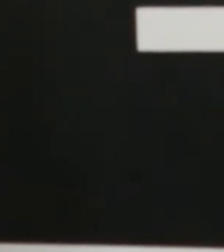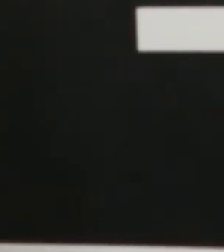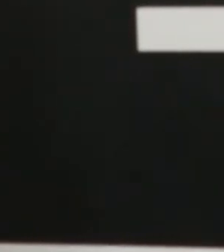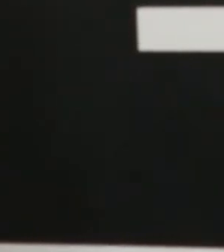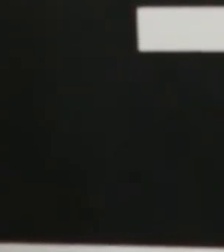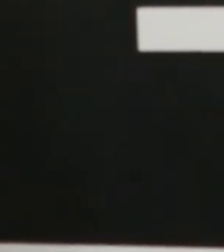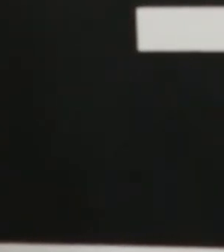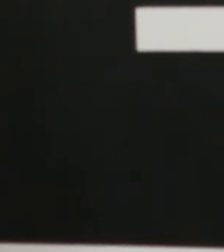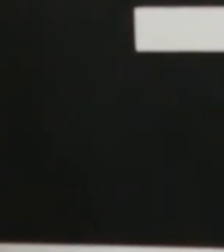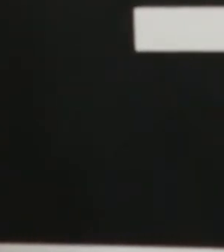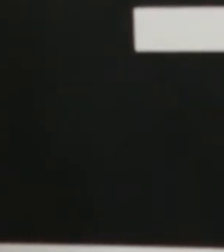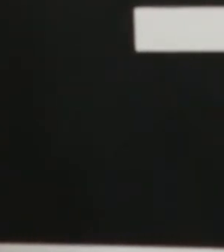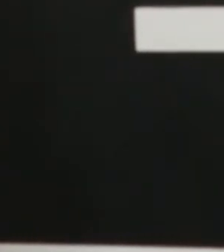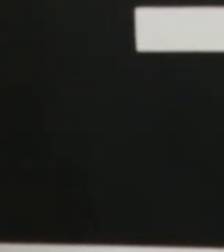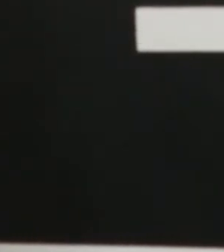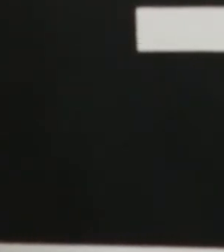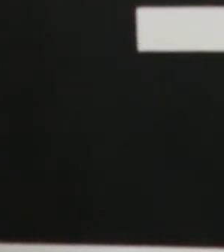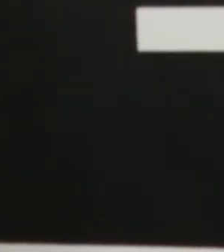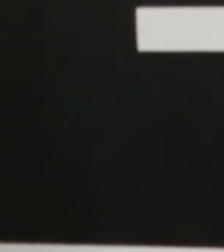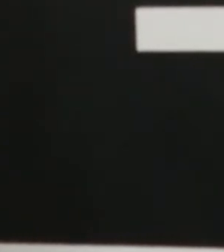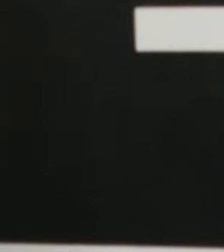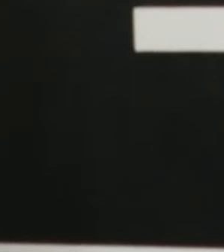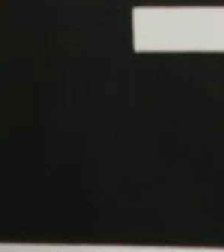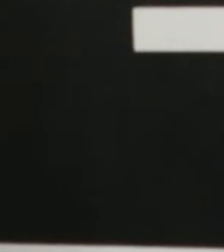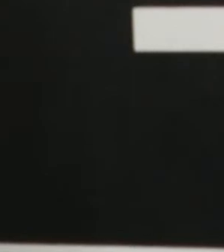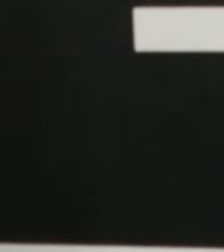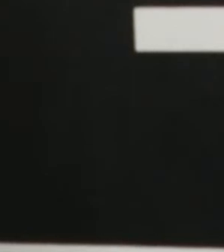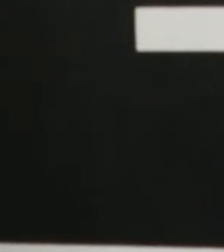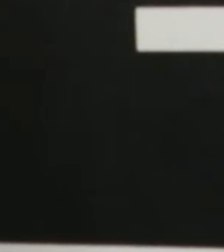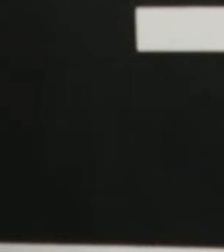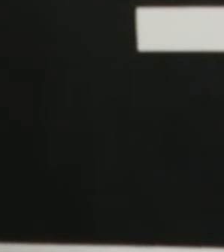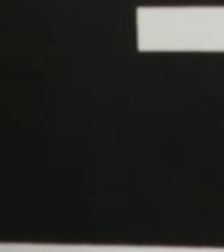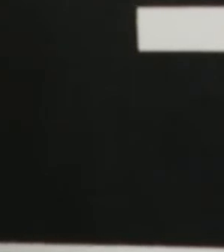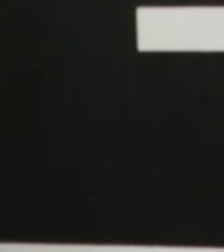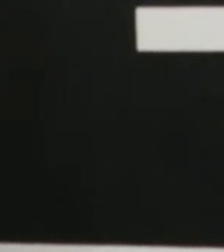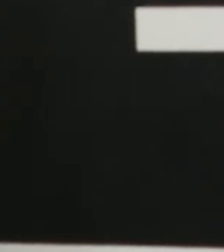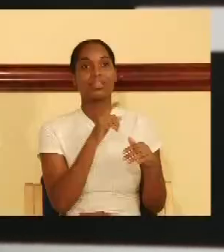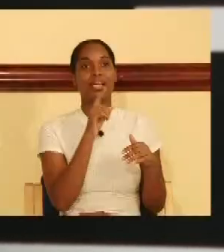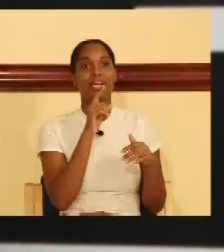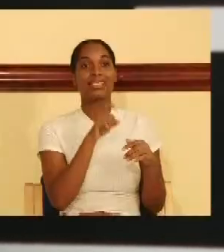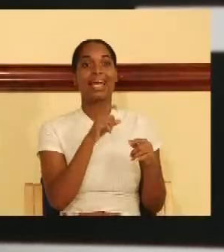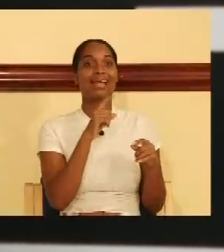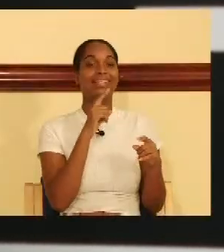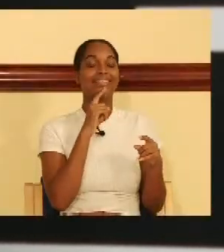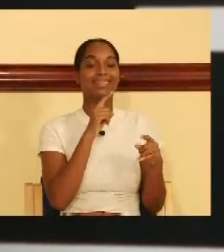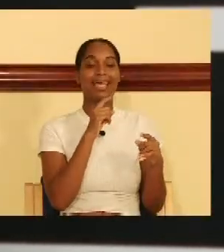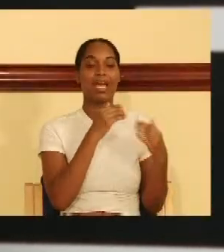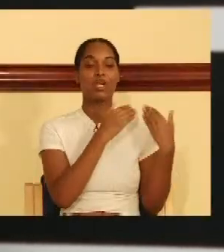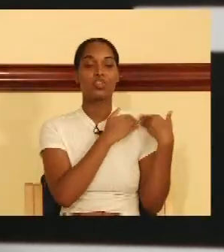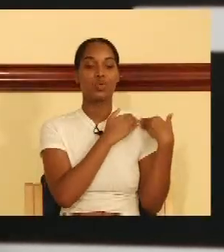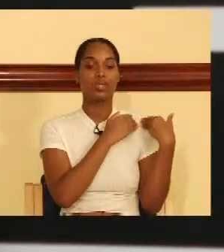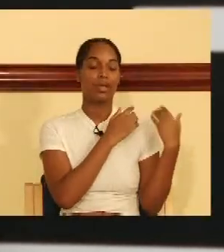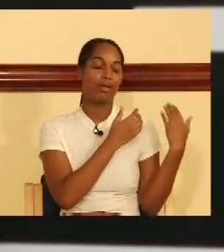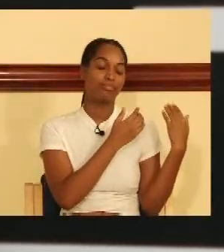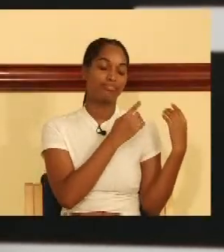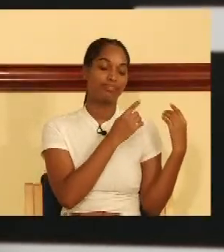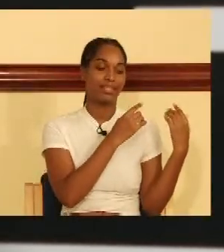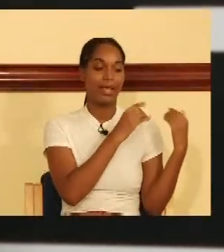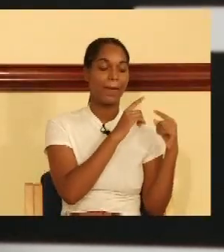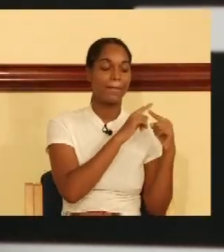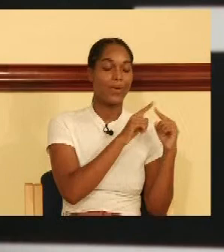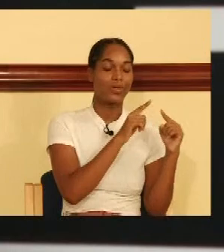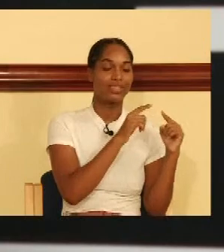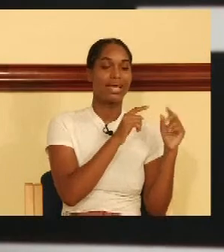to talk to. I know that I can't say a shoulder to lean on since we're supposed to be 6 feet apart from each other, but a